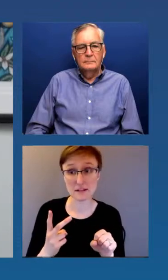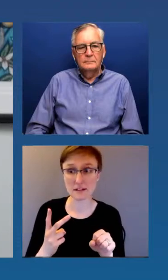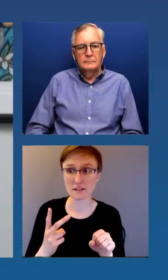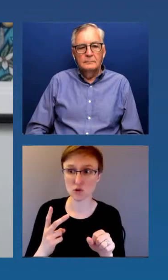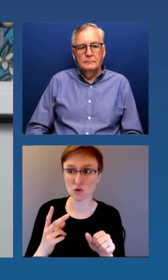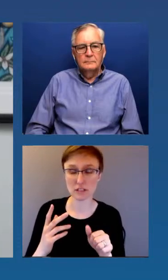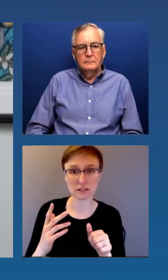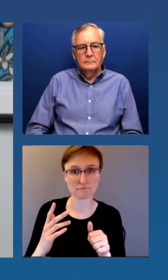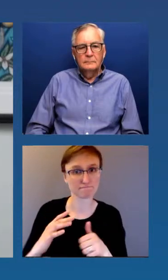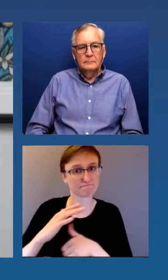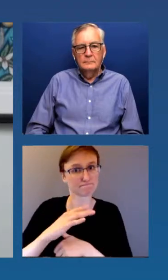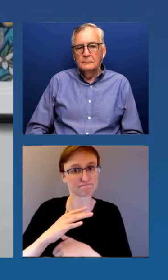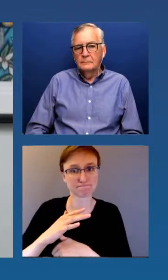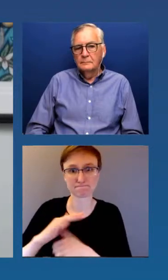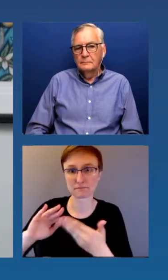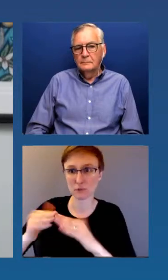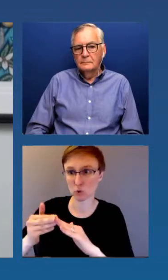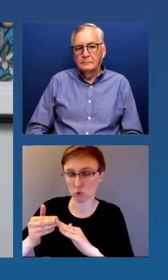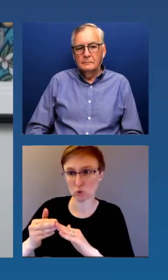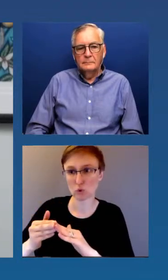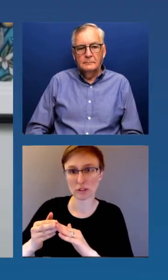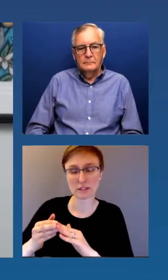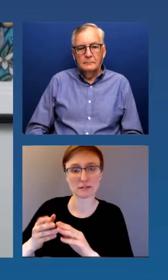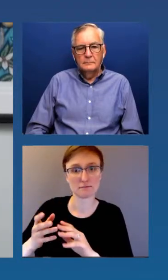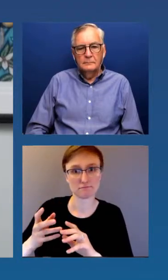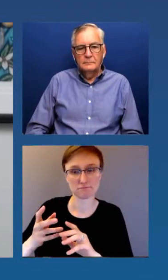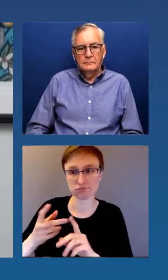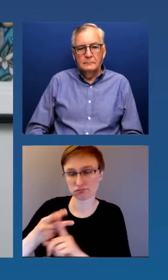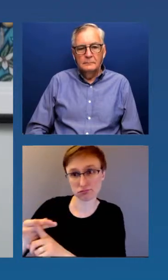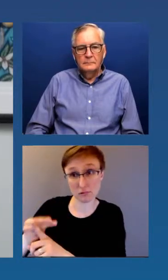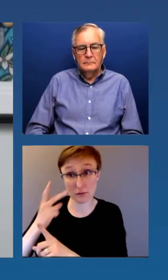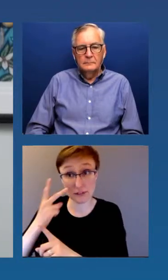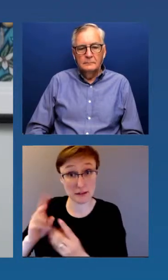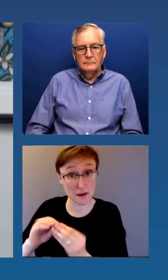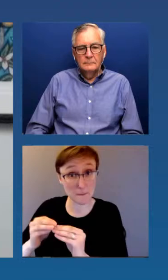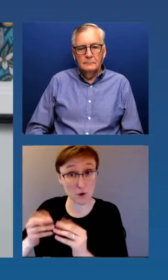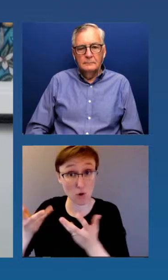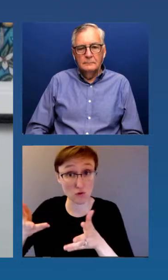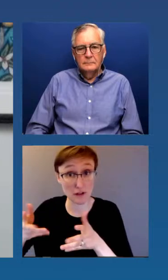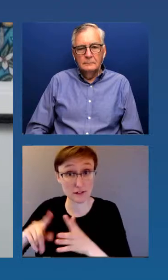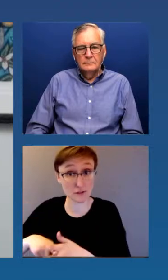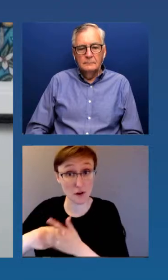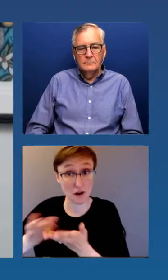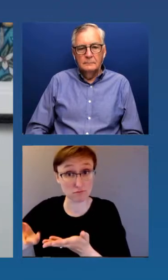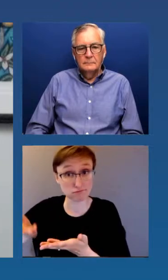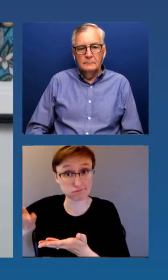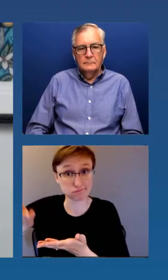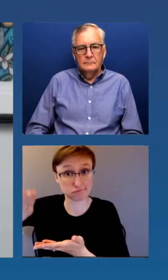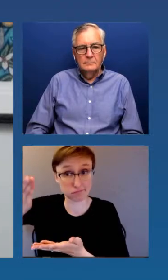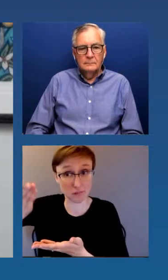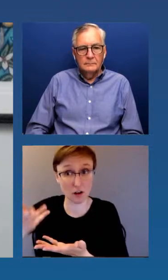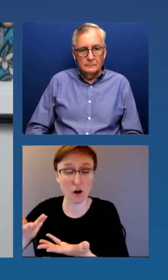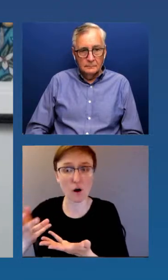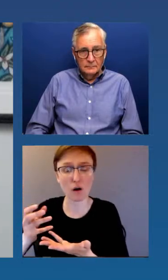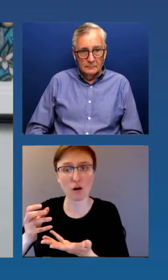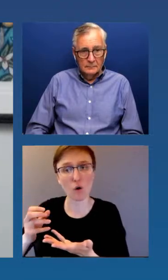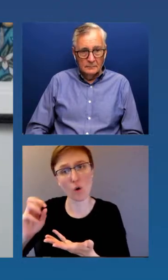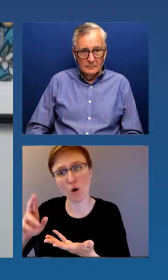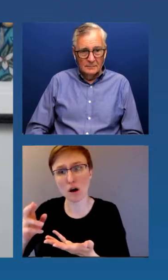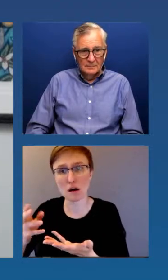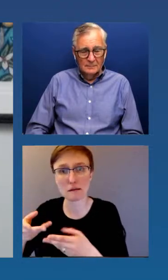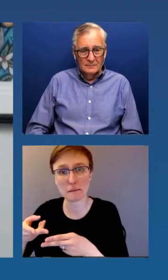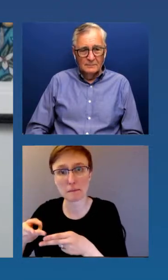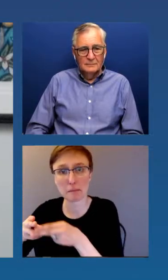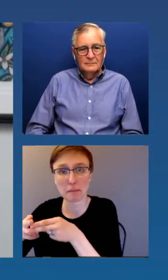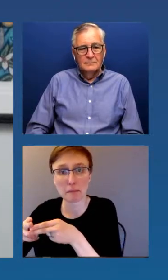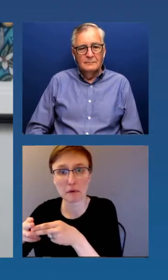neighborhoods is working? Like, are those numbers increasing dramatically or are they not? I mean, I know a lot of people have said they're getting better, but I mean, if one more